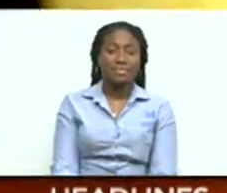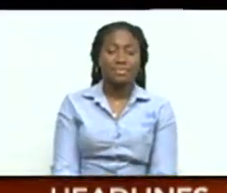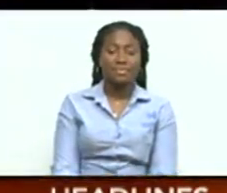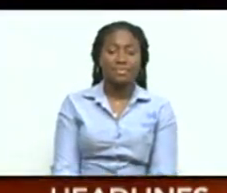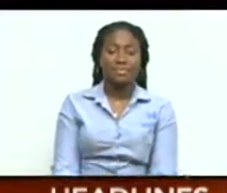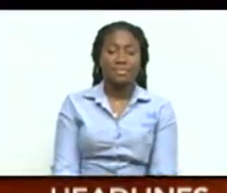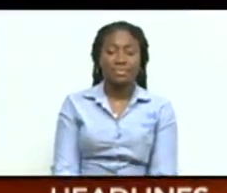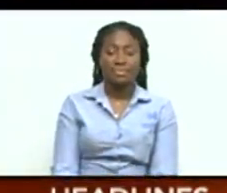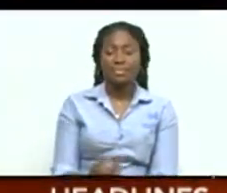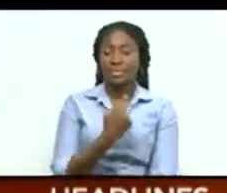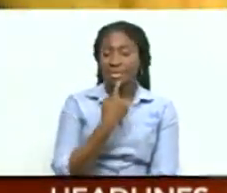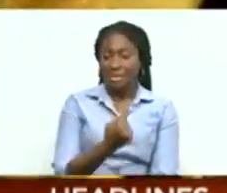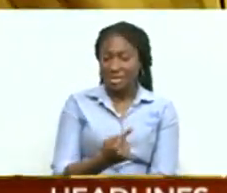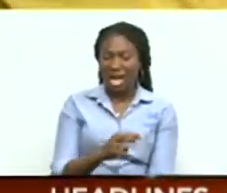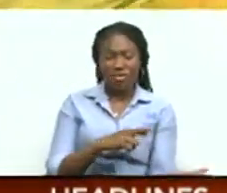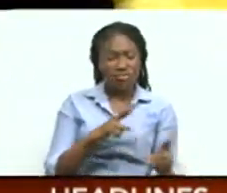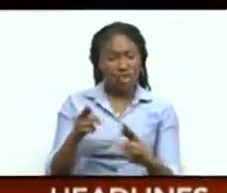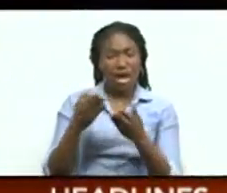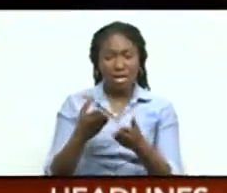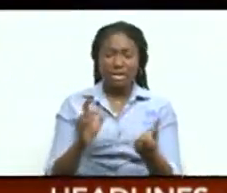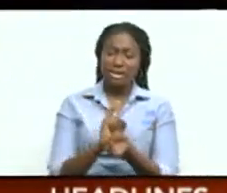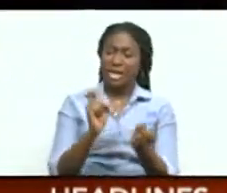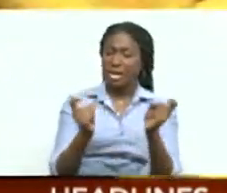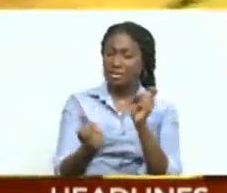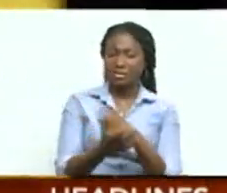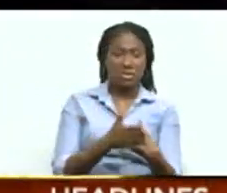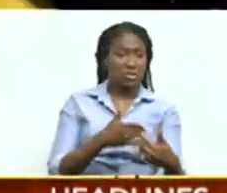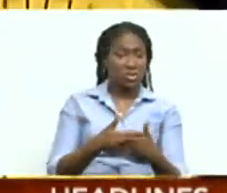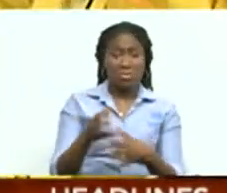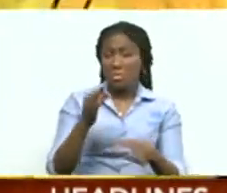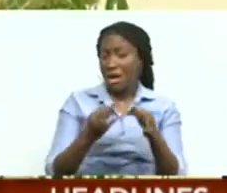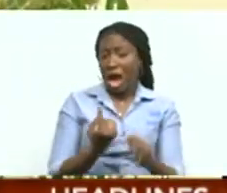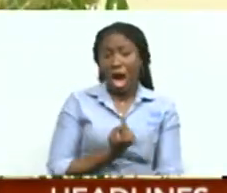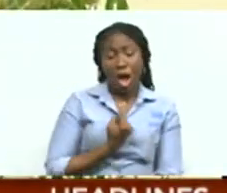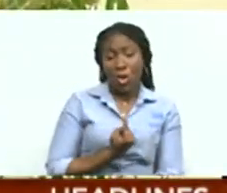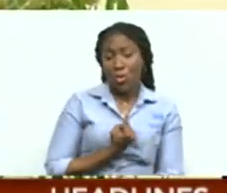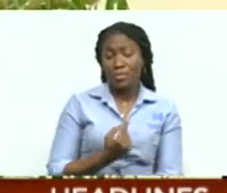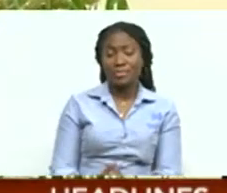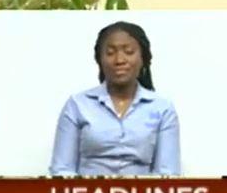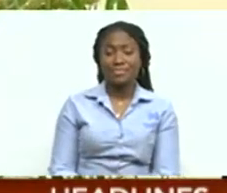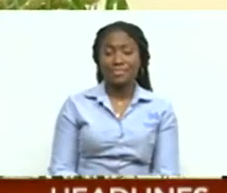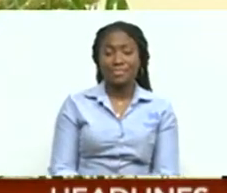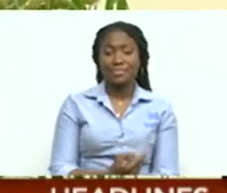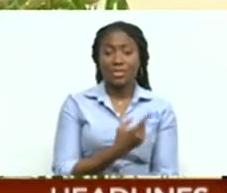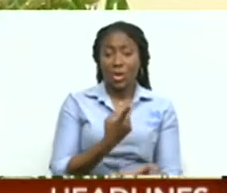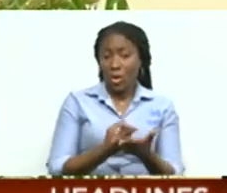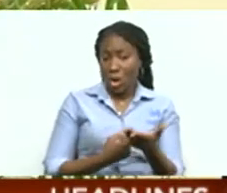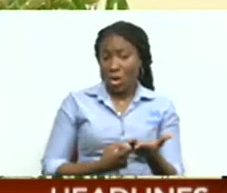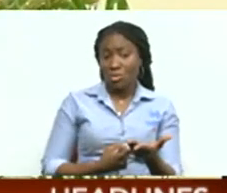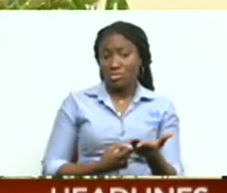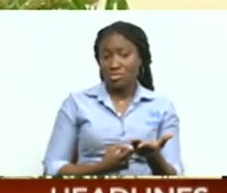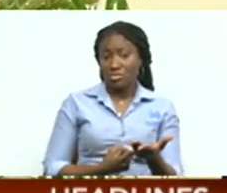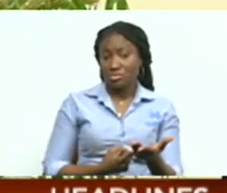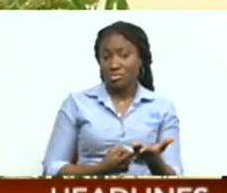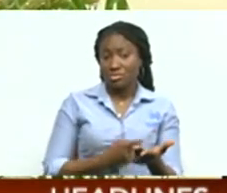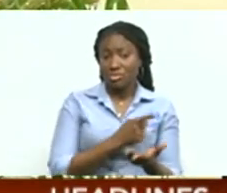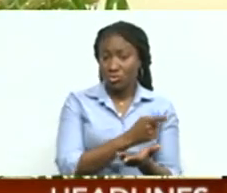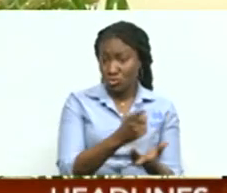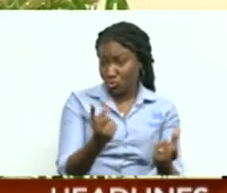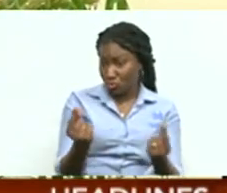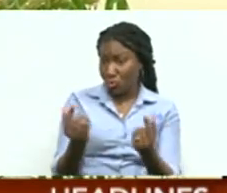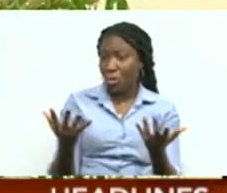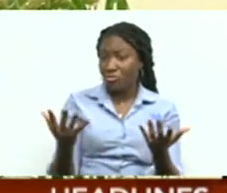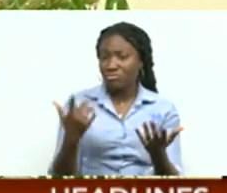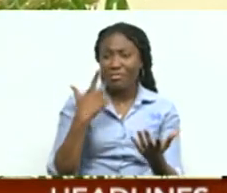Parry said he's ready for change, even if it means he does this alone. What you are doing is committing